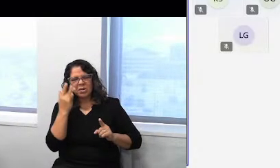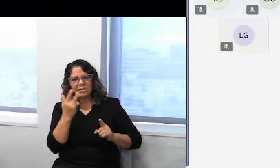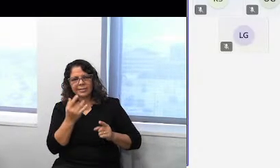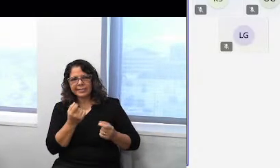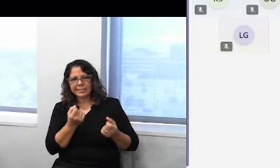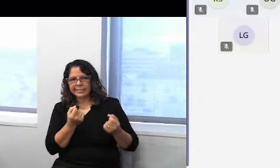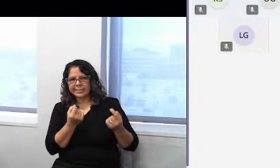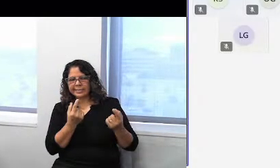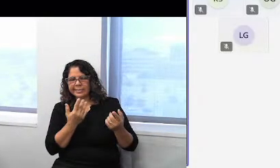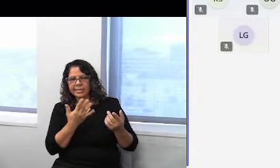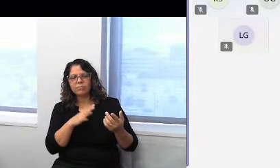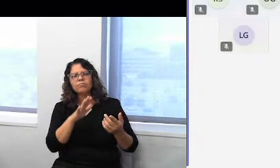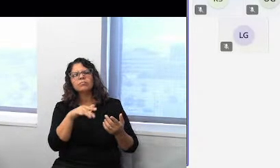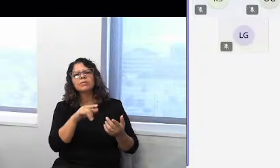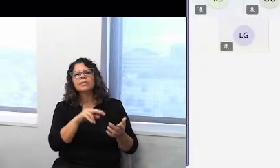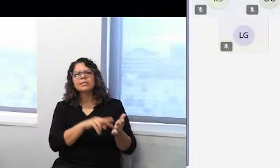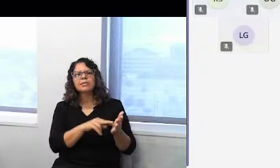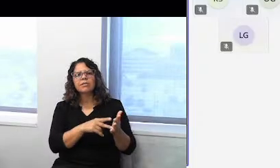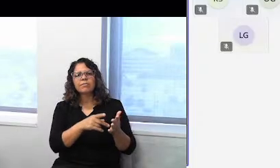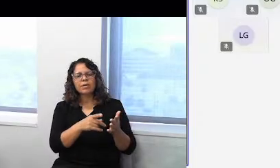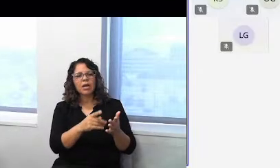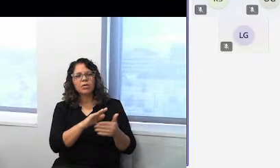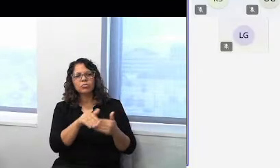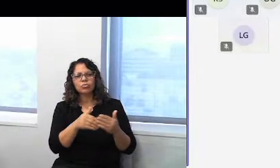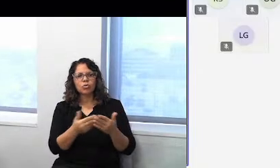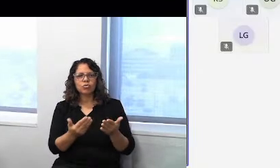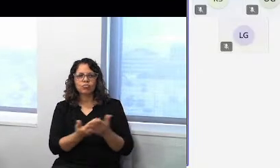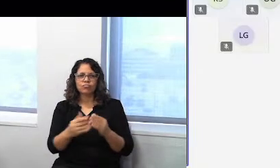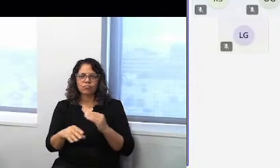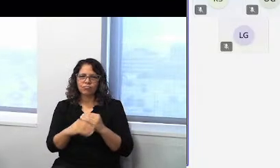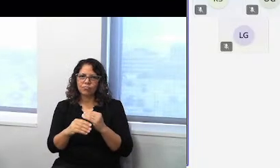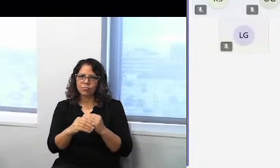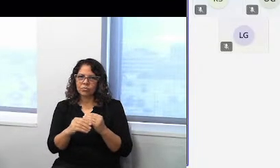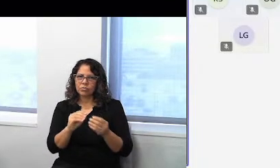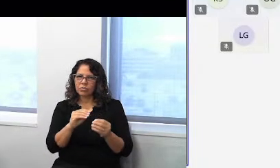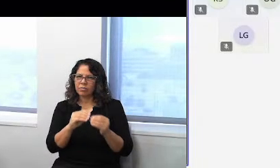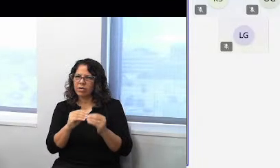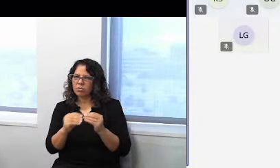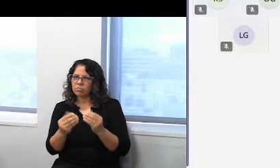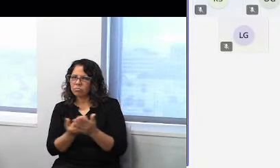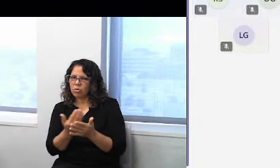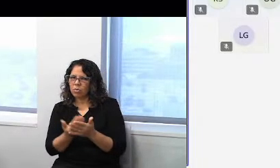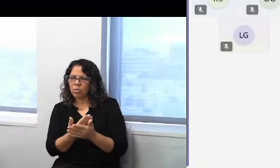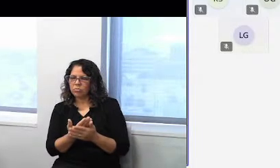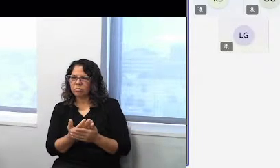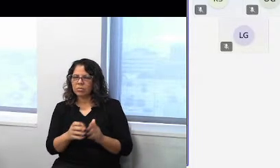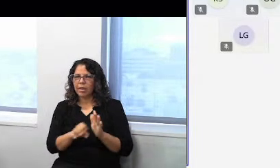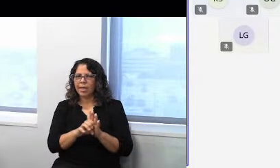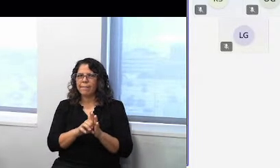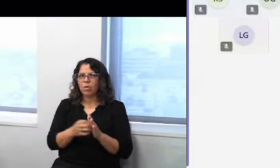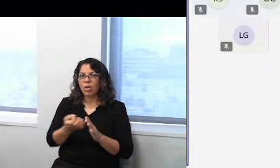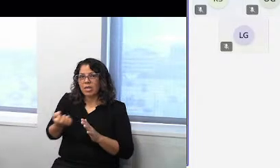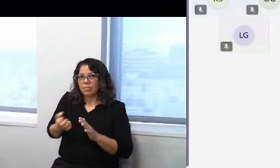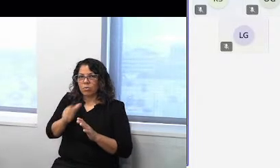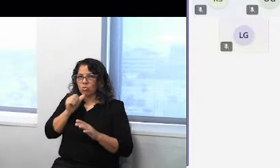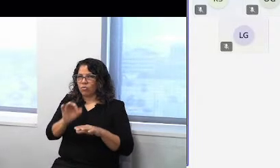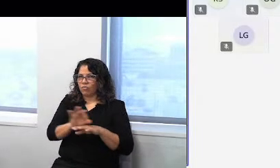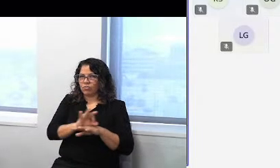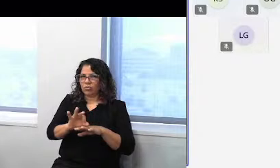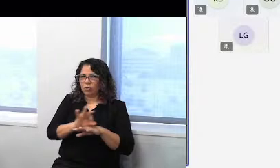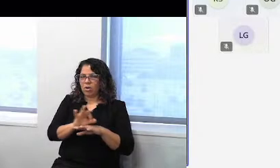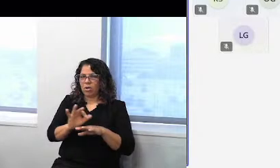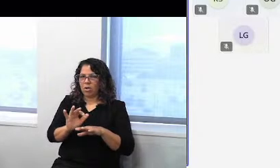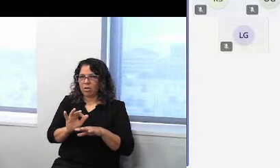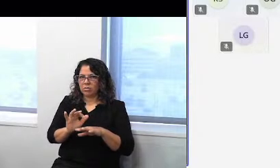general? The out of service equipment was one example that you just mentioned, right? Well, that has to be done, and they